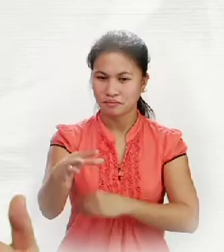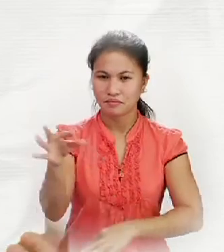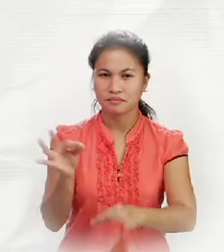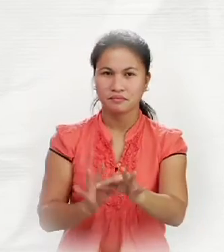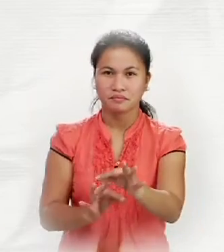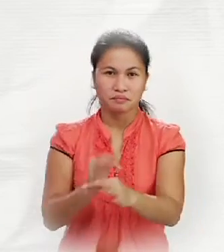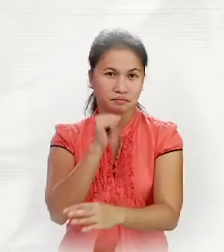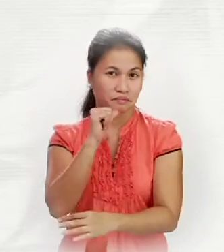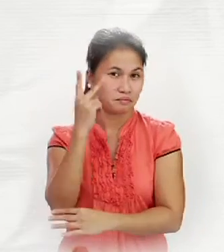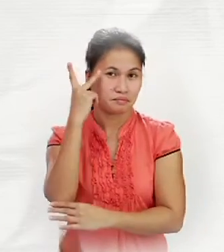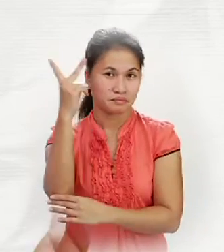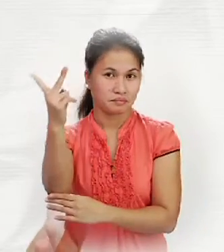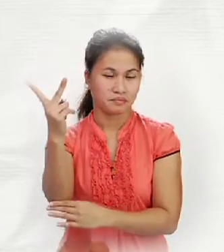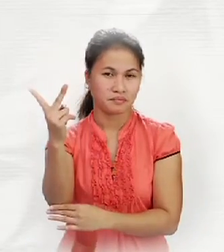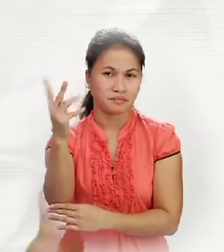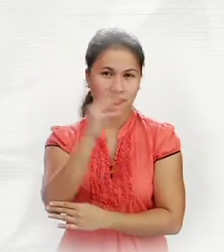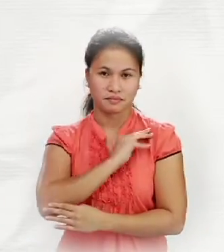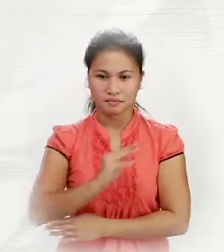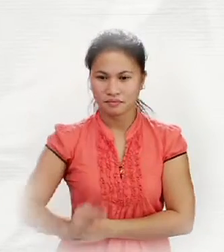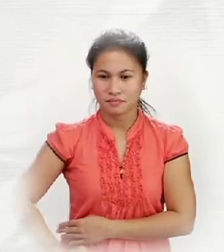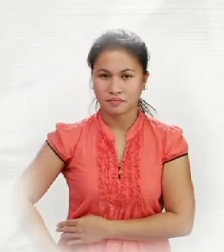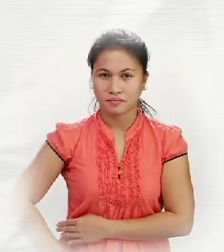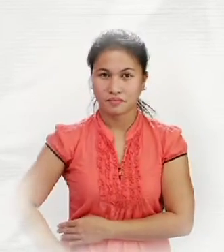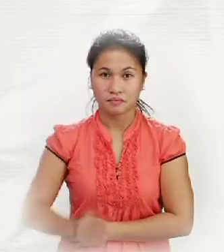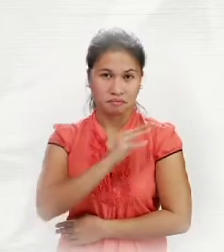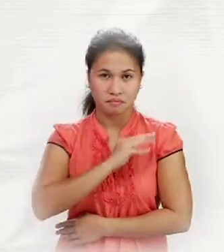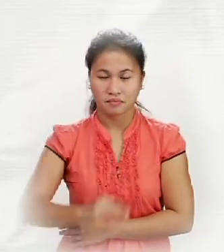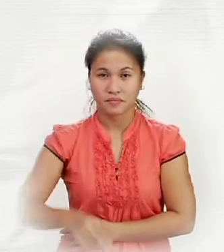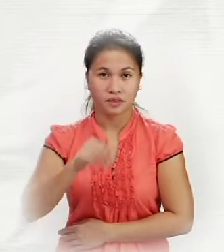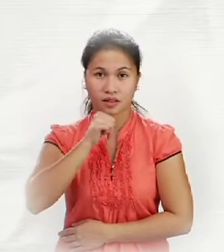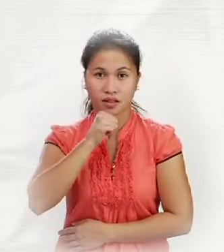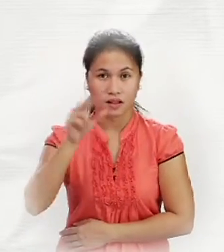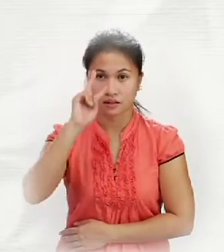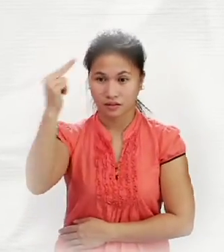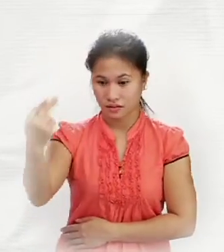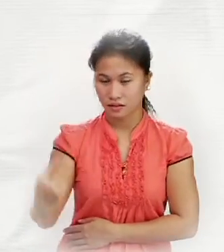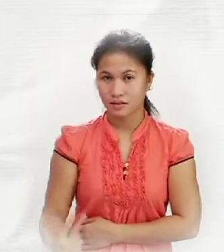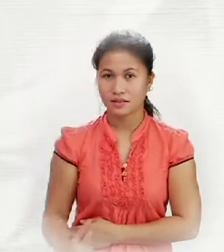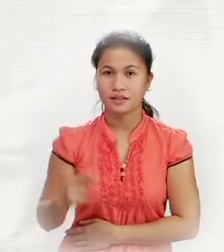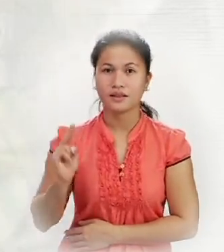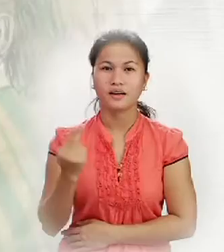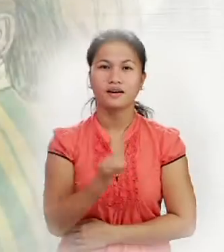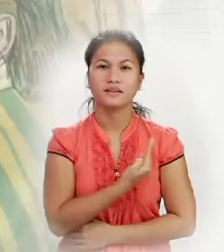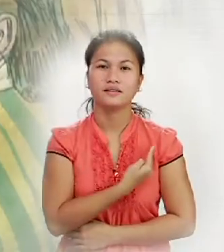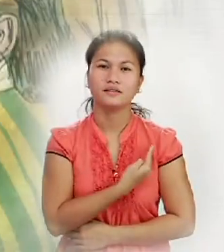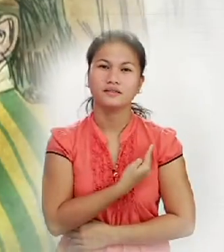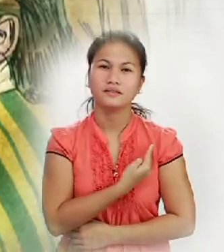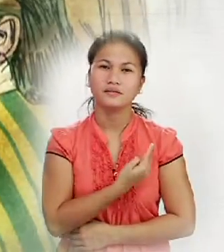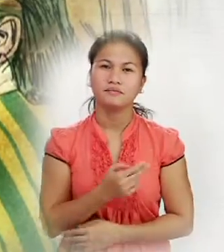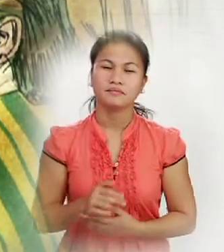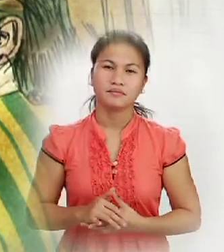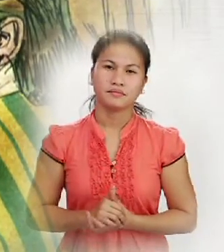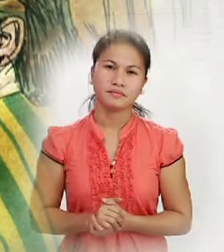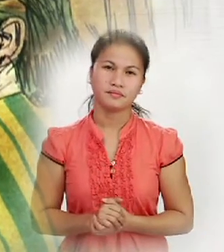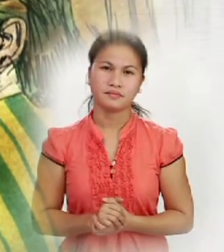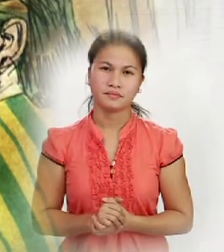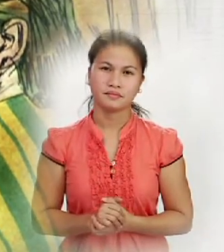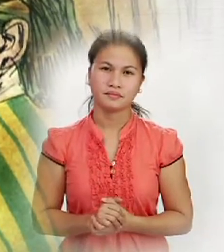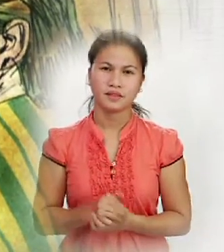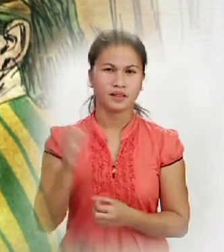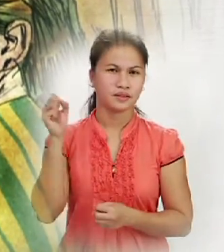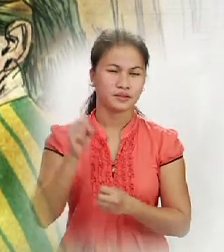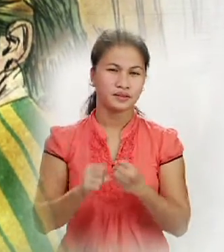We don't see him, and he does not see us. Okay? And so,